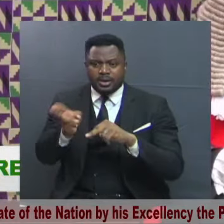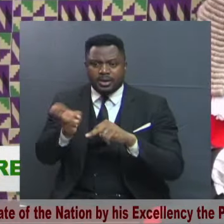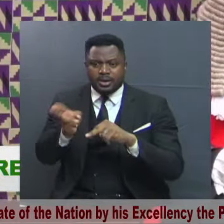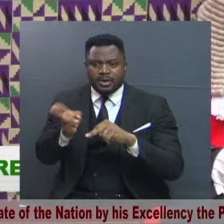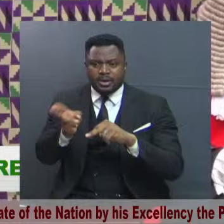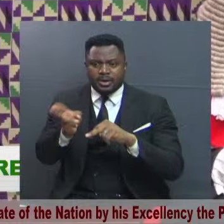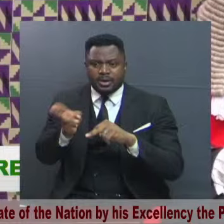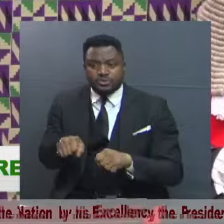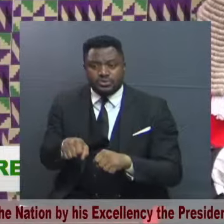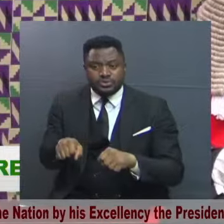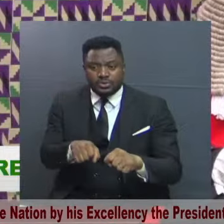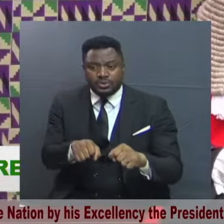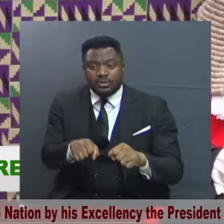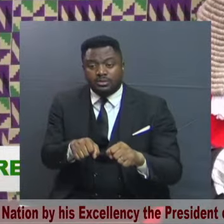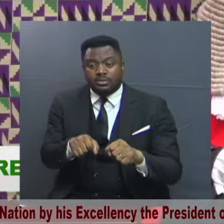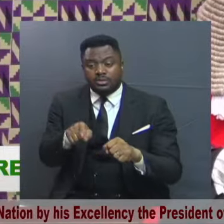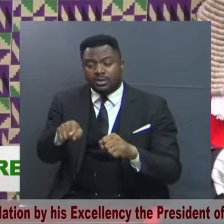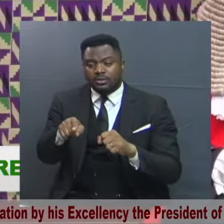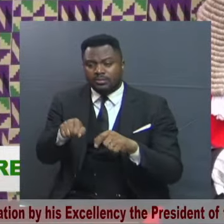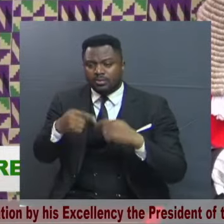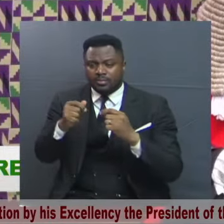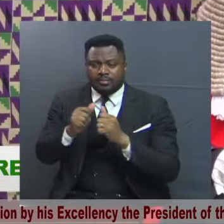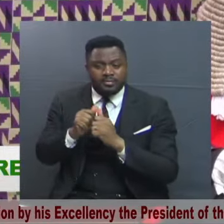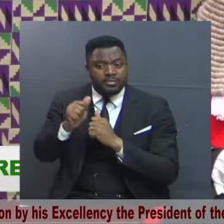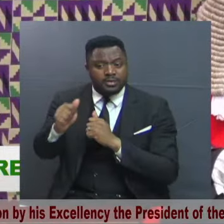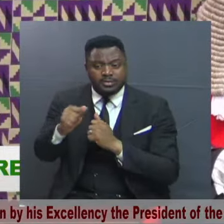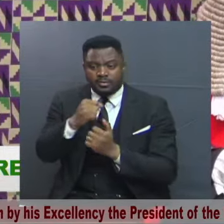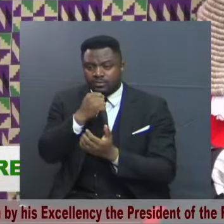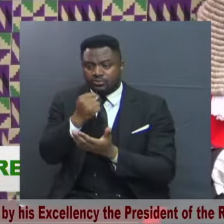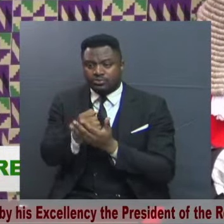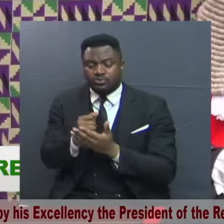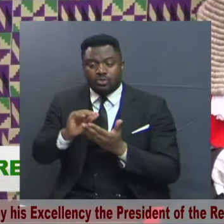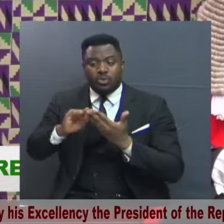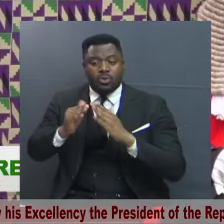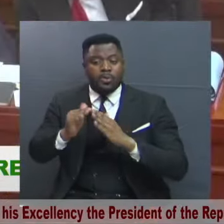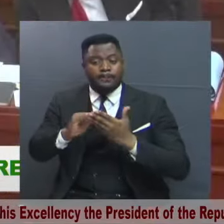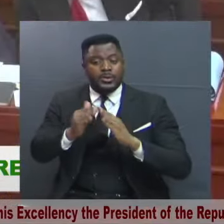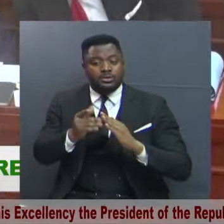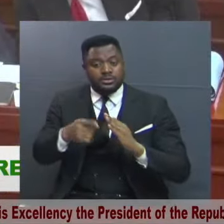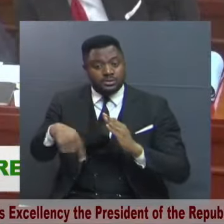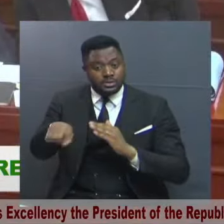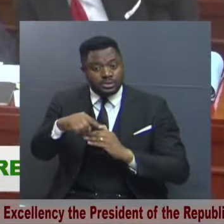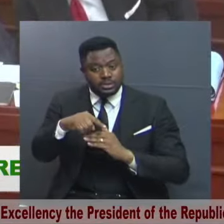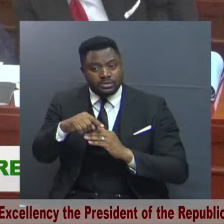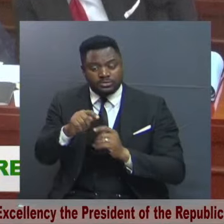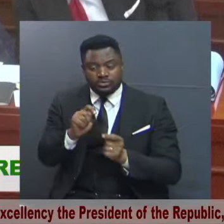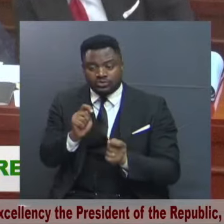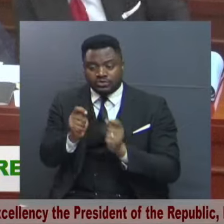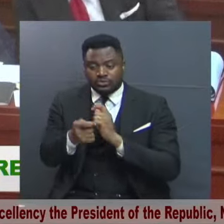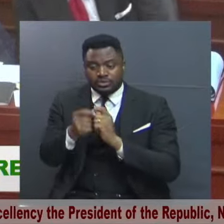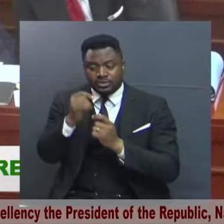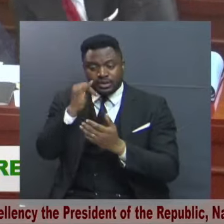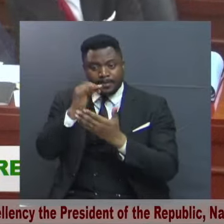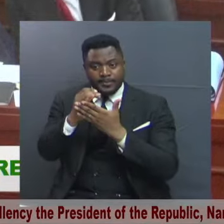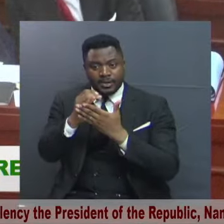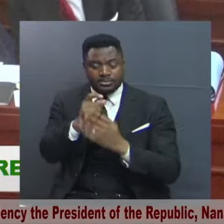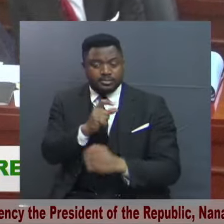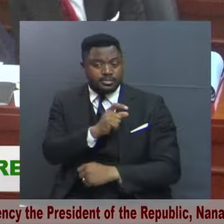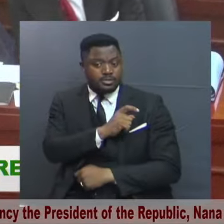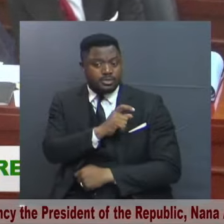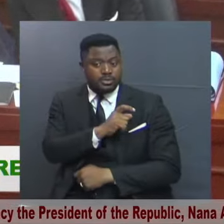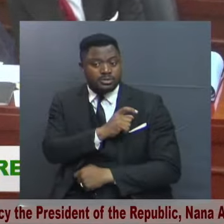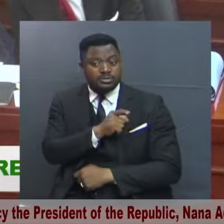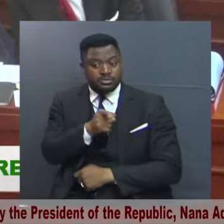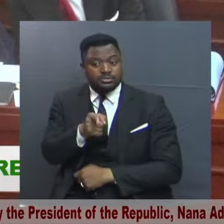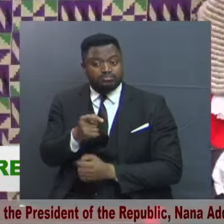streets goes a long way to reassure the Community the changing image of the police is